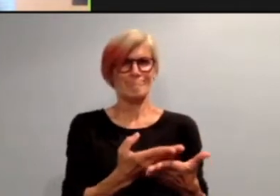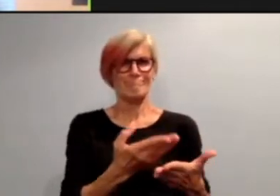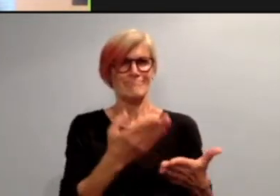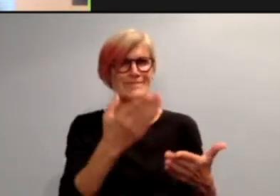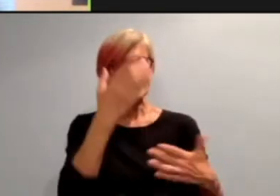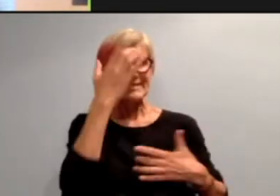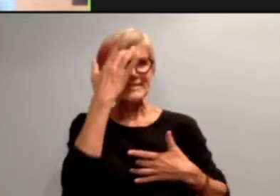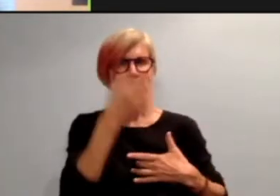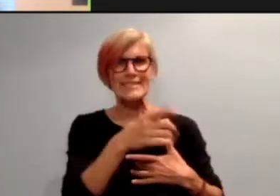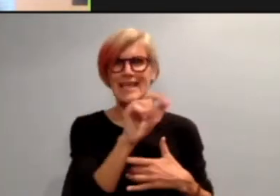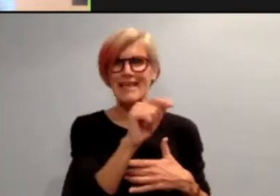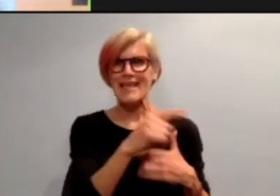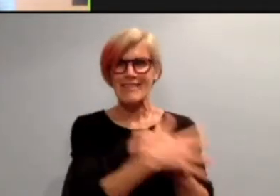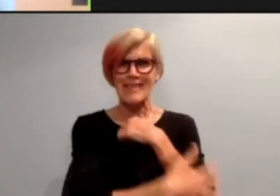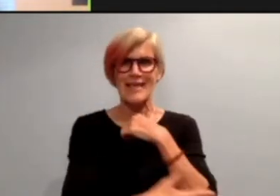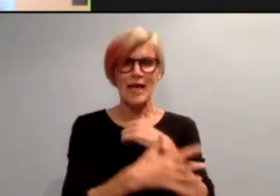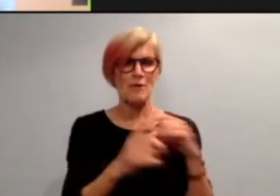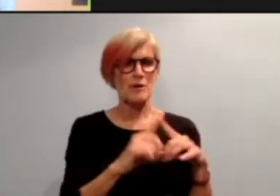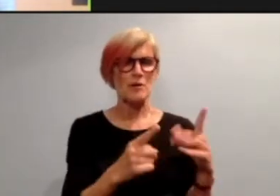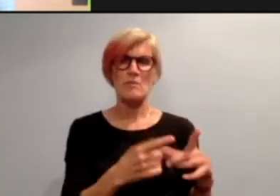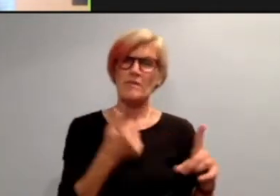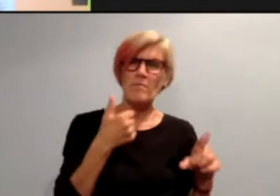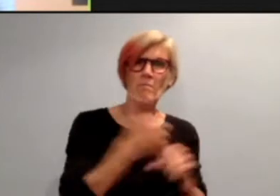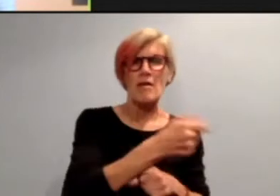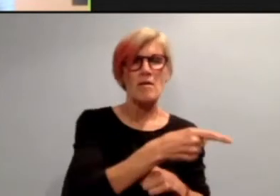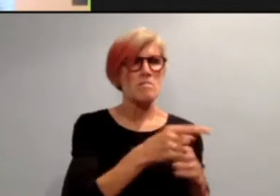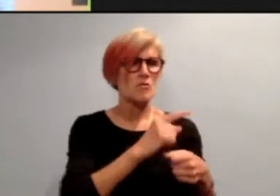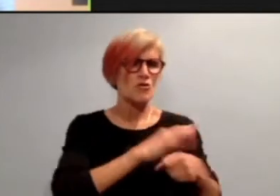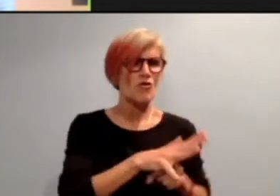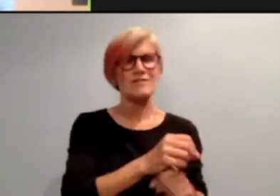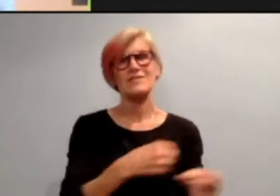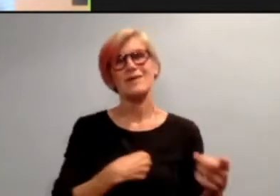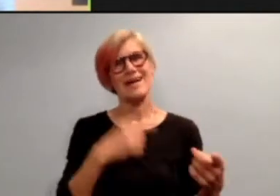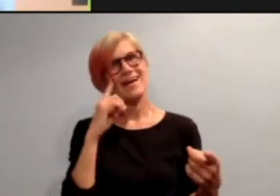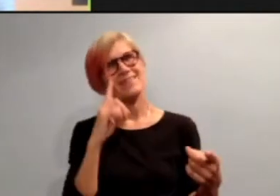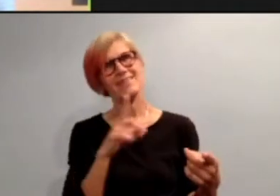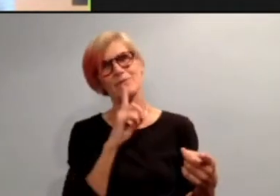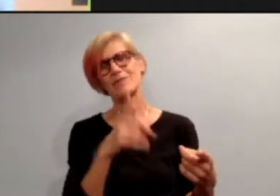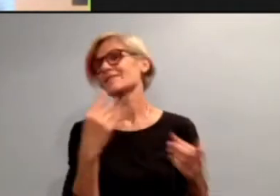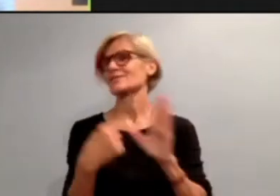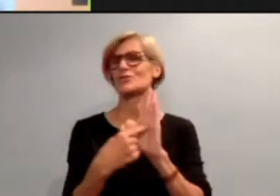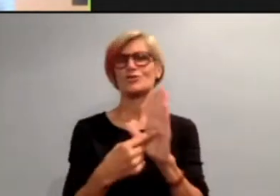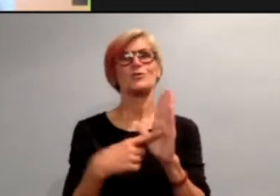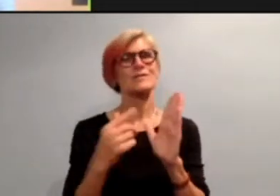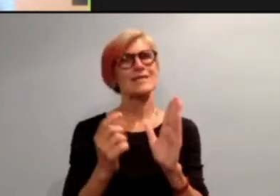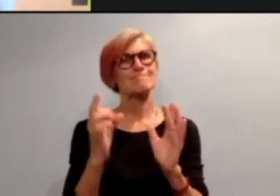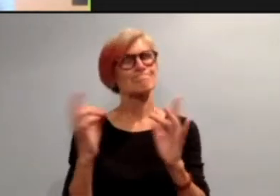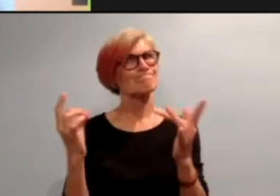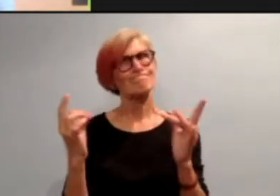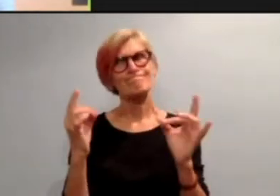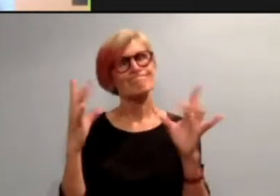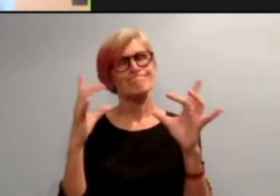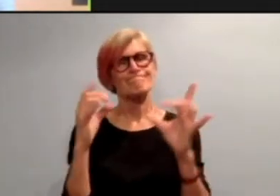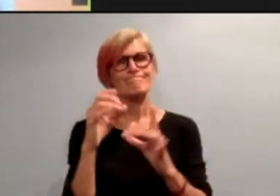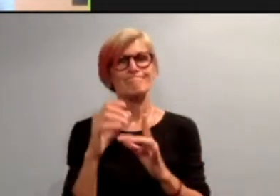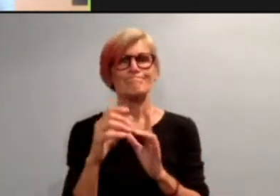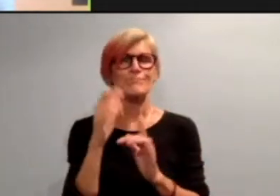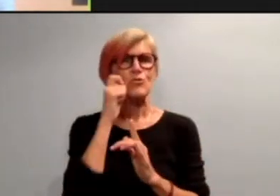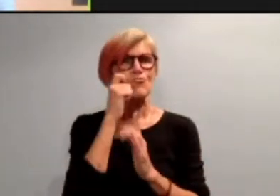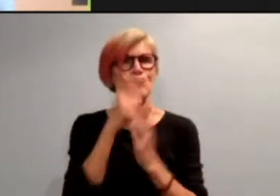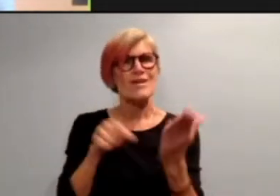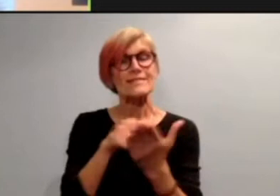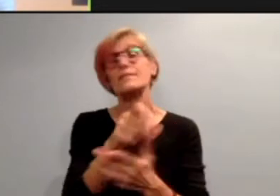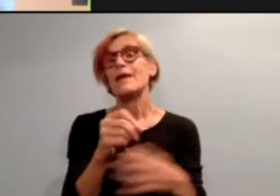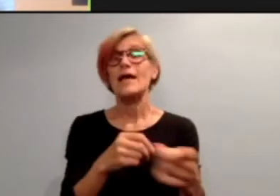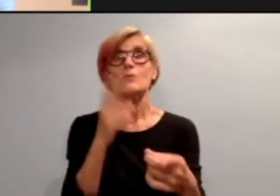that explains really how fierce the racism has been. And then sadly, we've seen it across